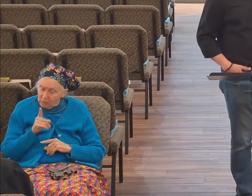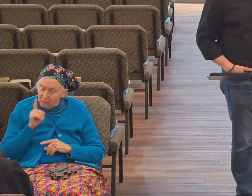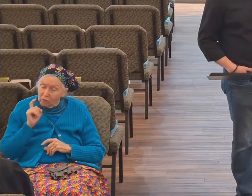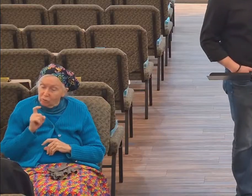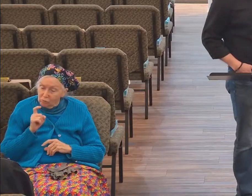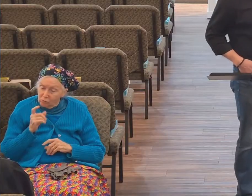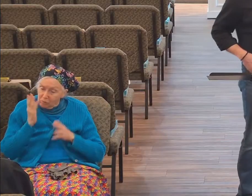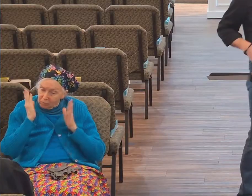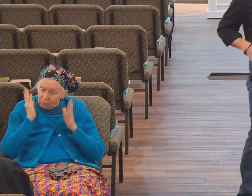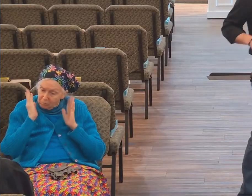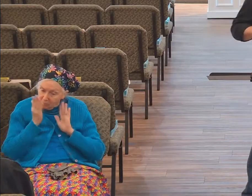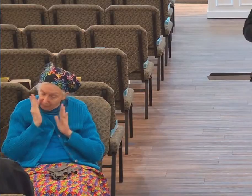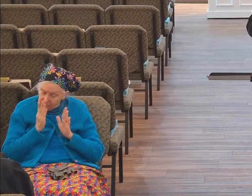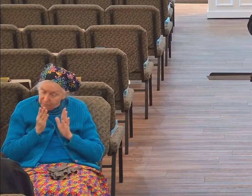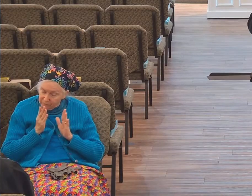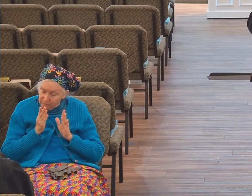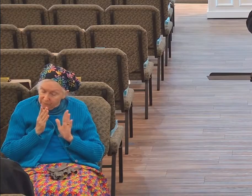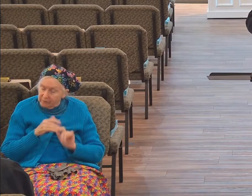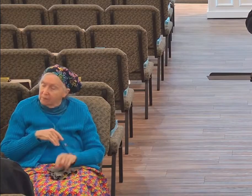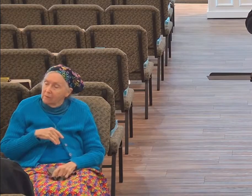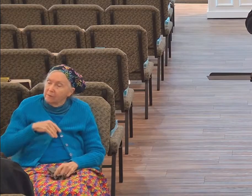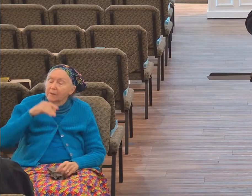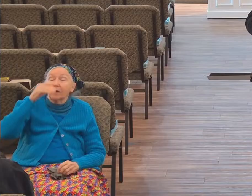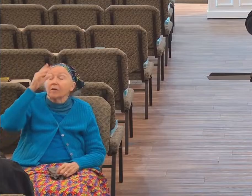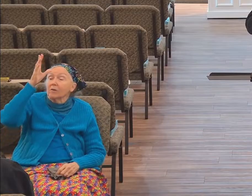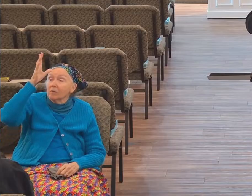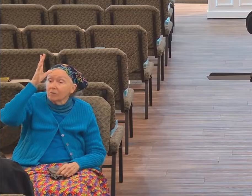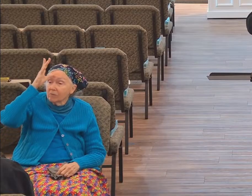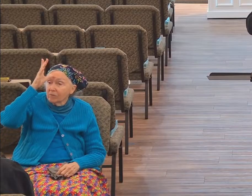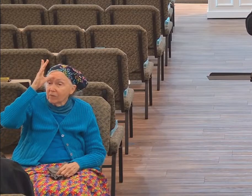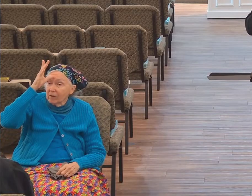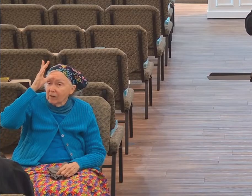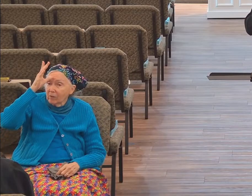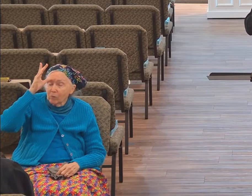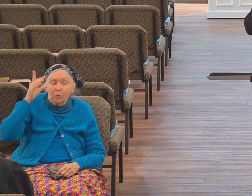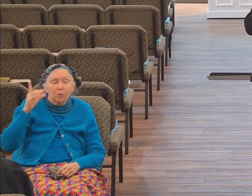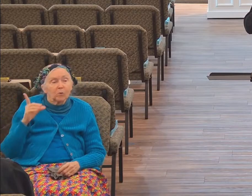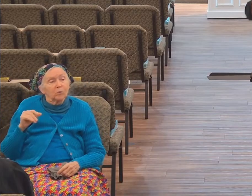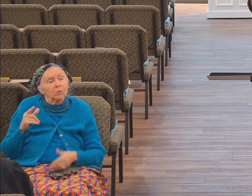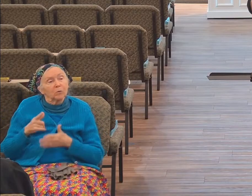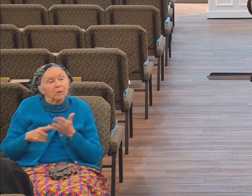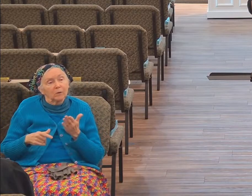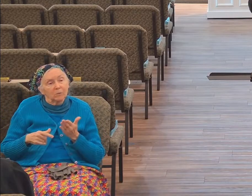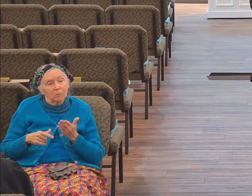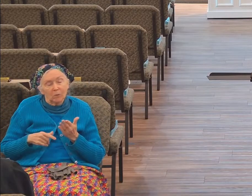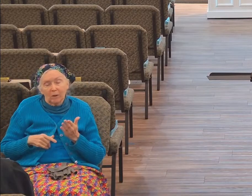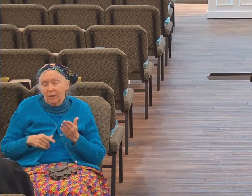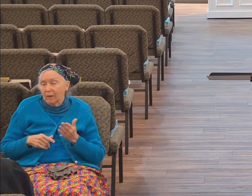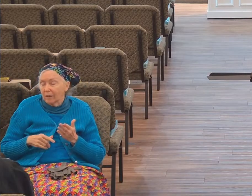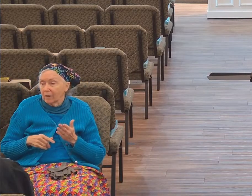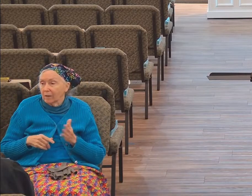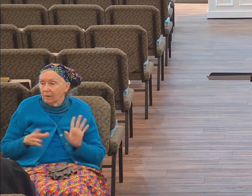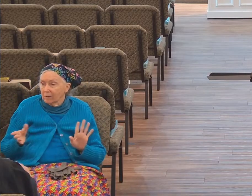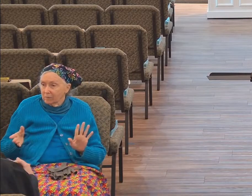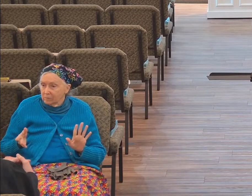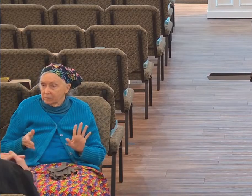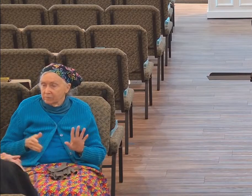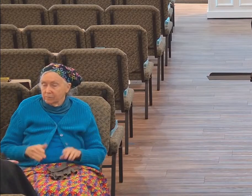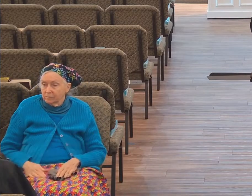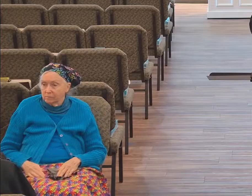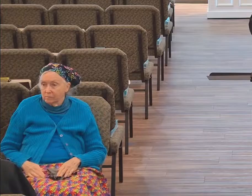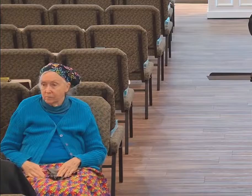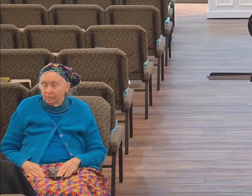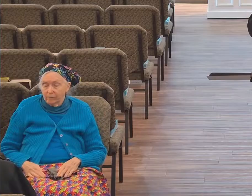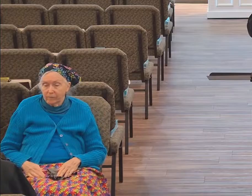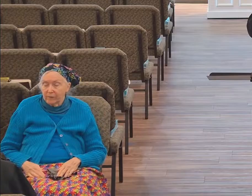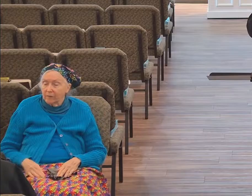So, the father doing what? In light of that, in light of what, this is so good. In light